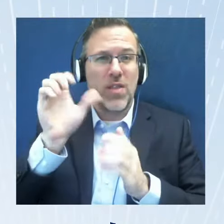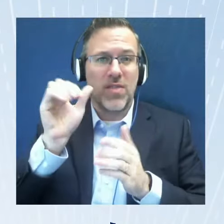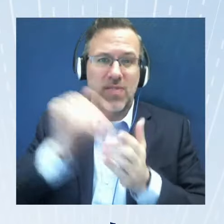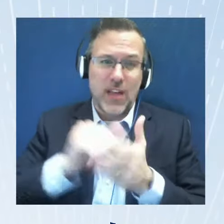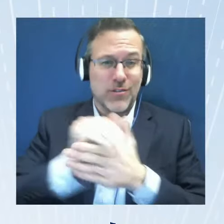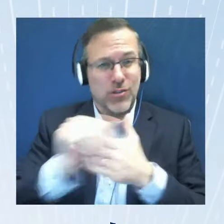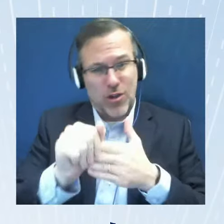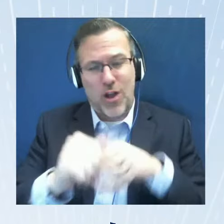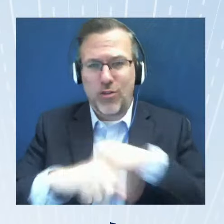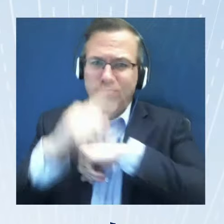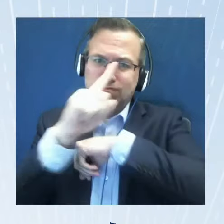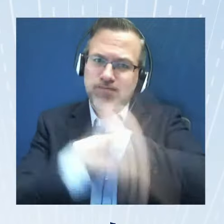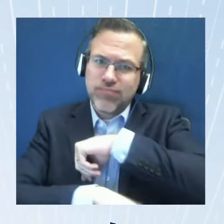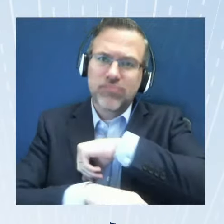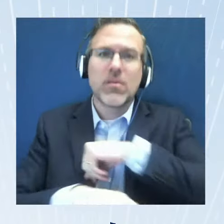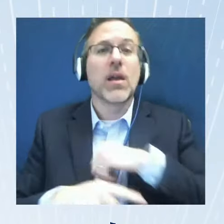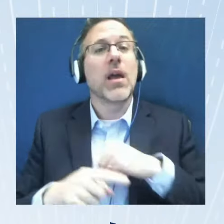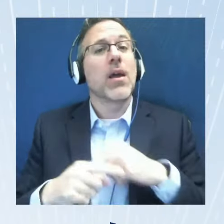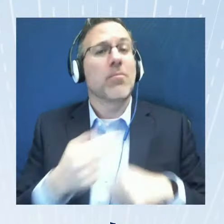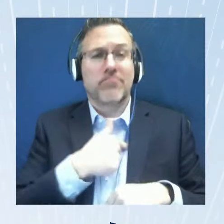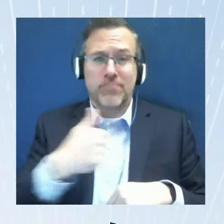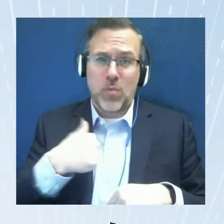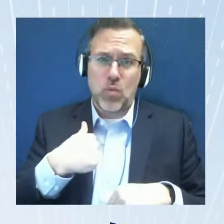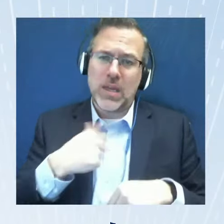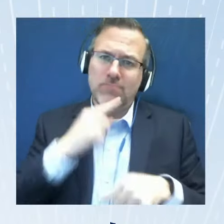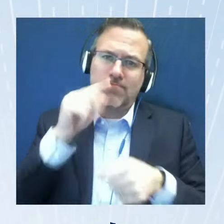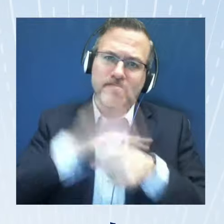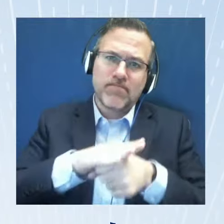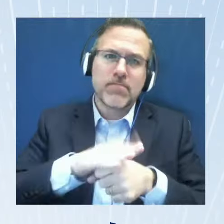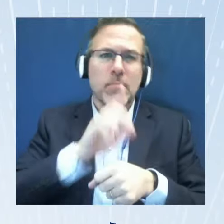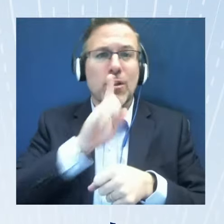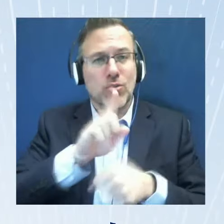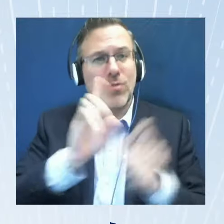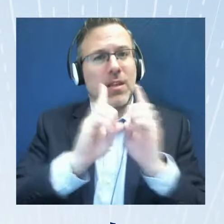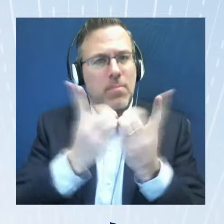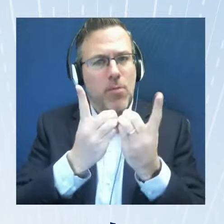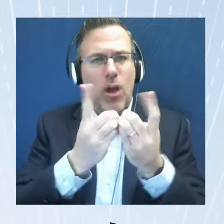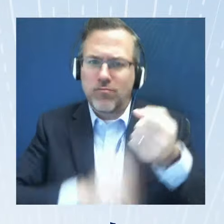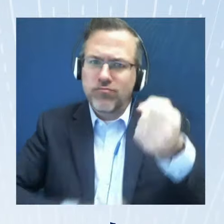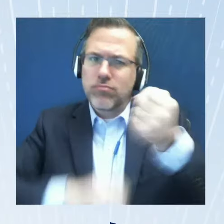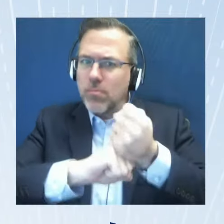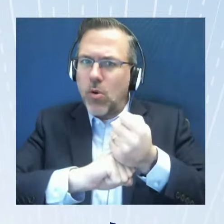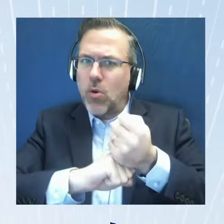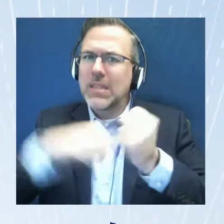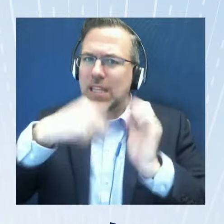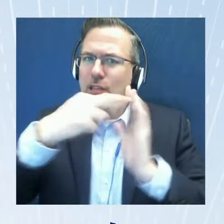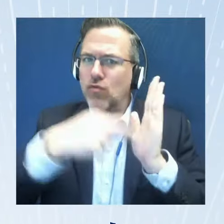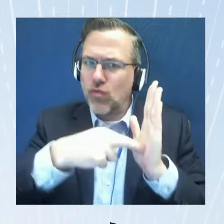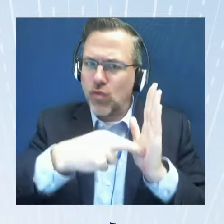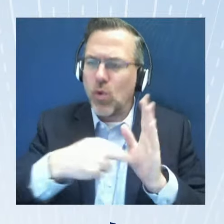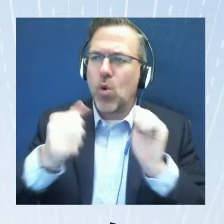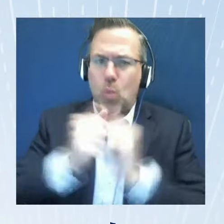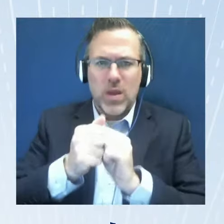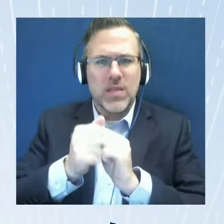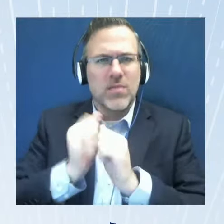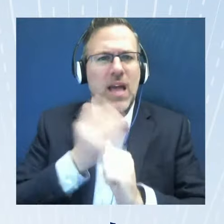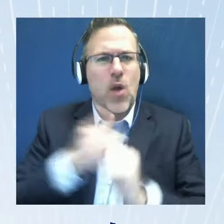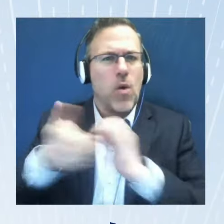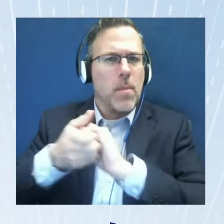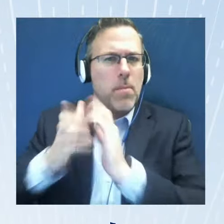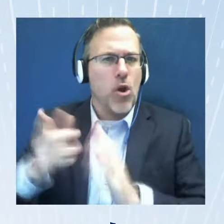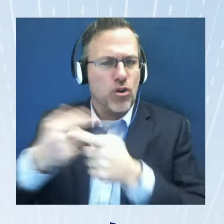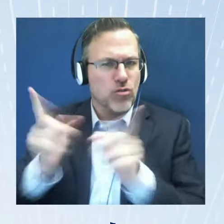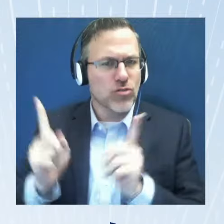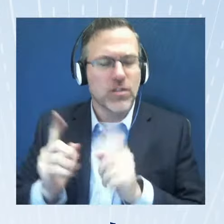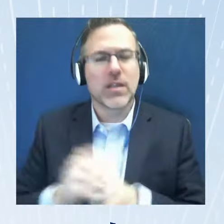are committed to making sure that the department stands behind this rule with the enforcement authorities that we have. I would like to think over the